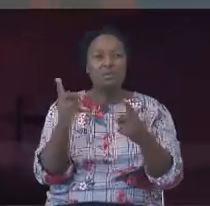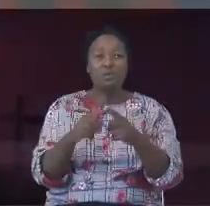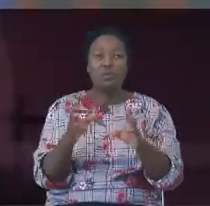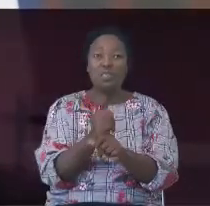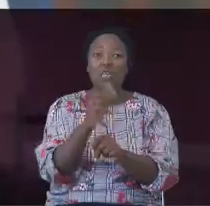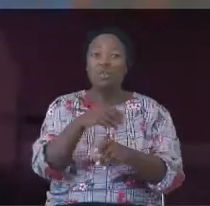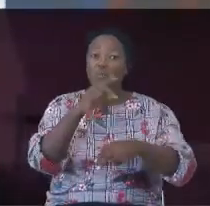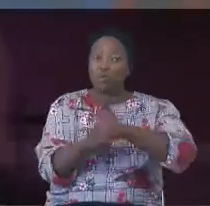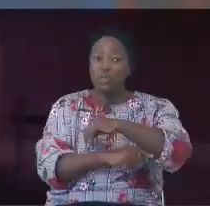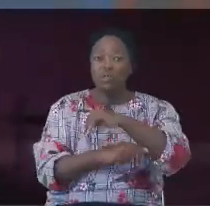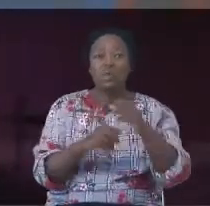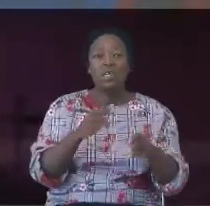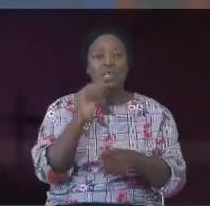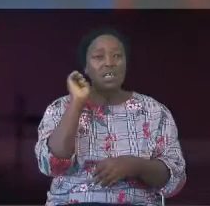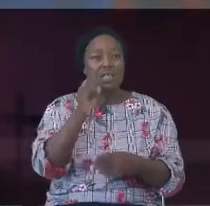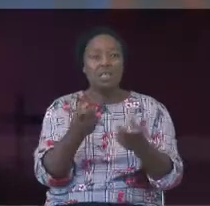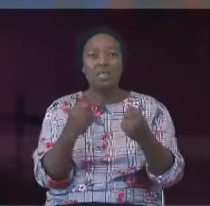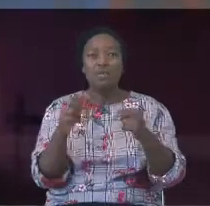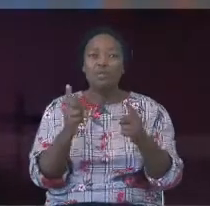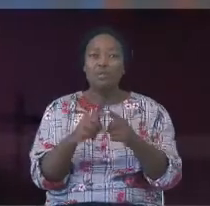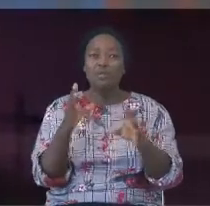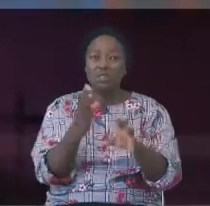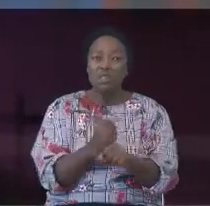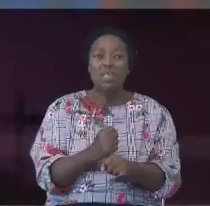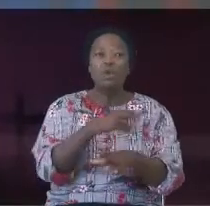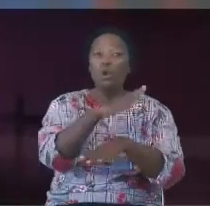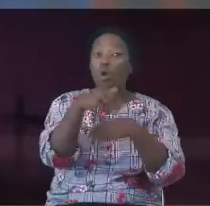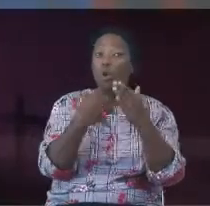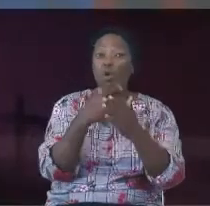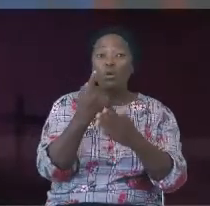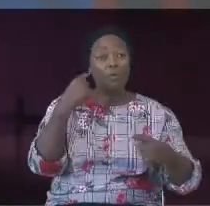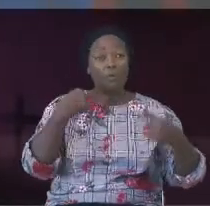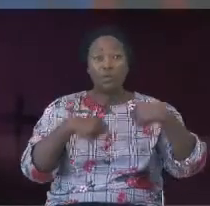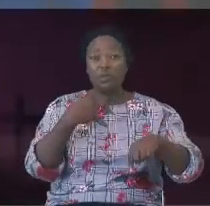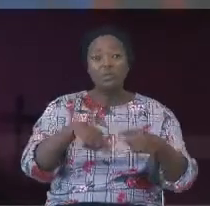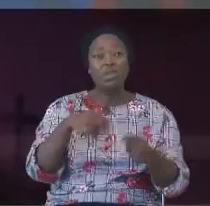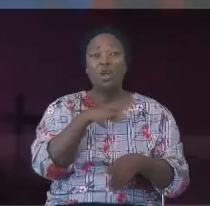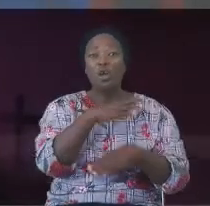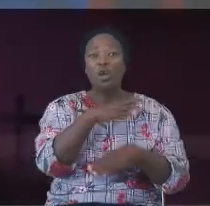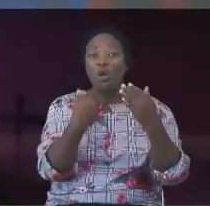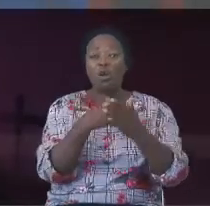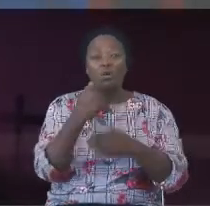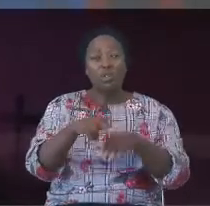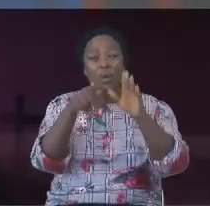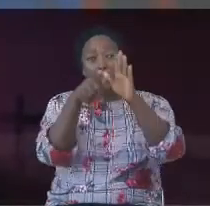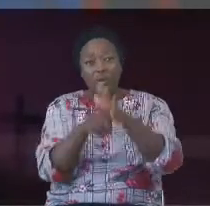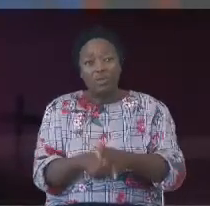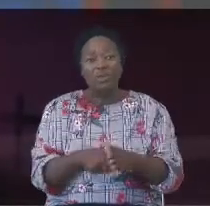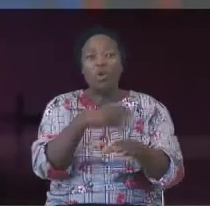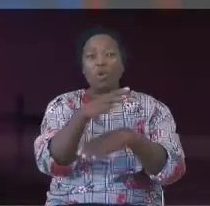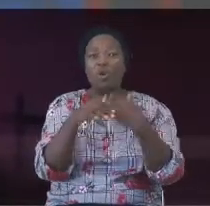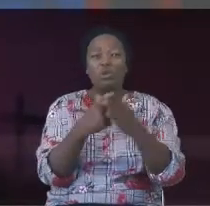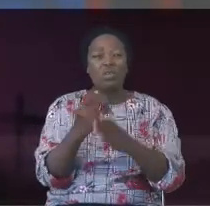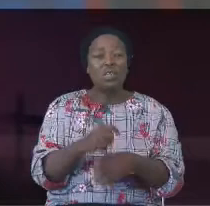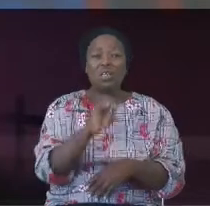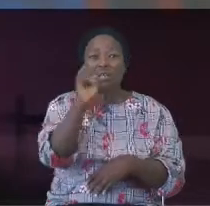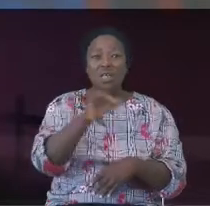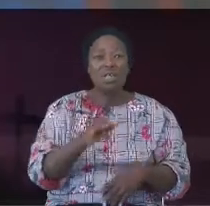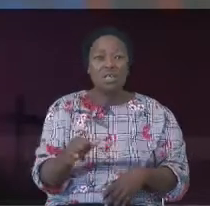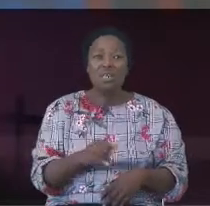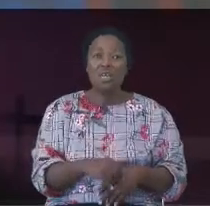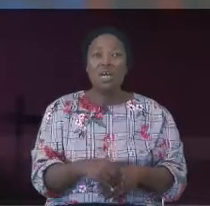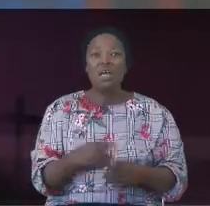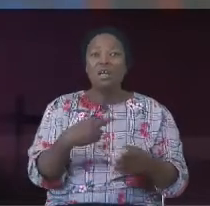He came to take your place. He came to take your punishment. He came to take all the